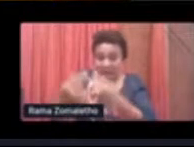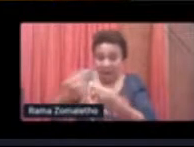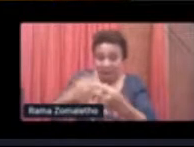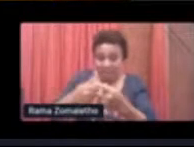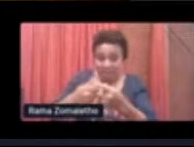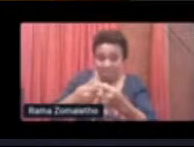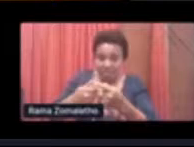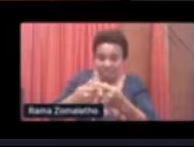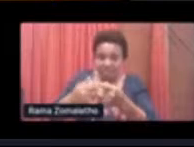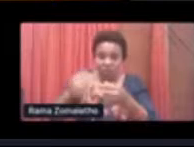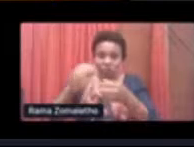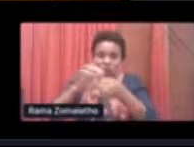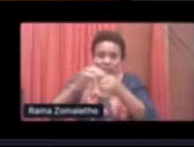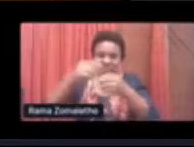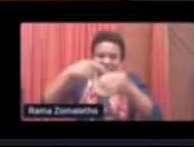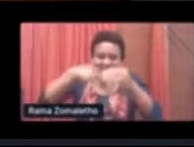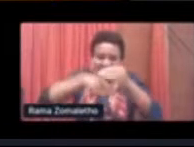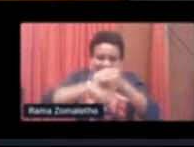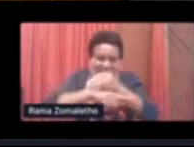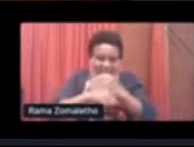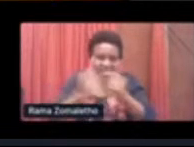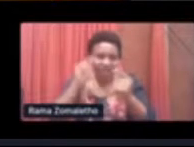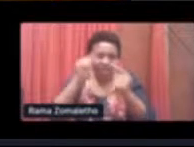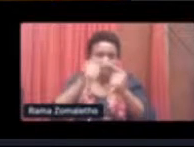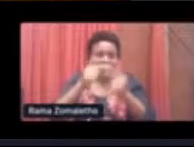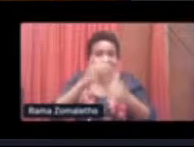a mutual beneficial